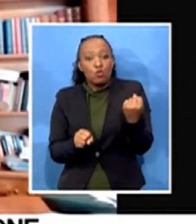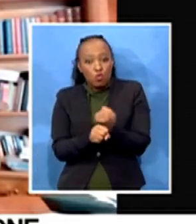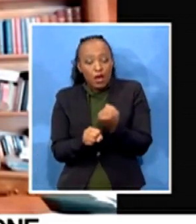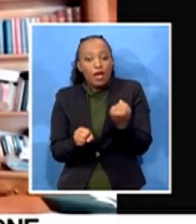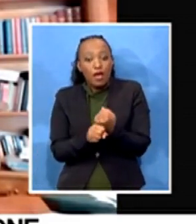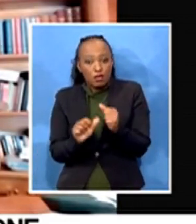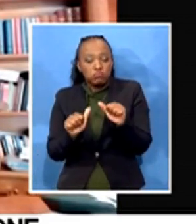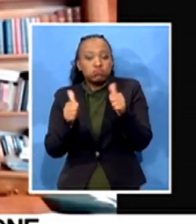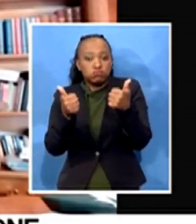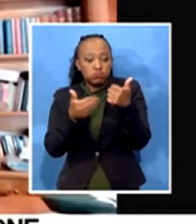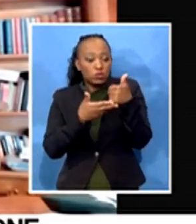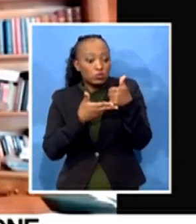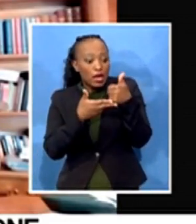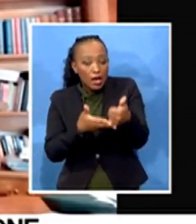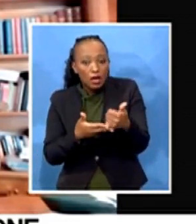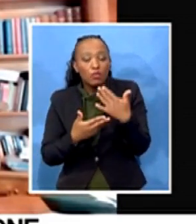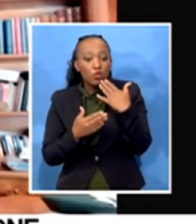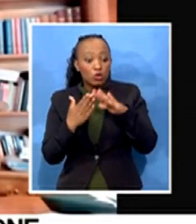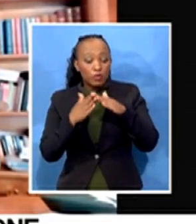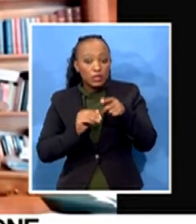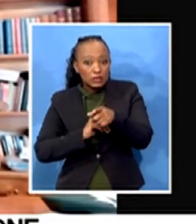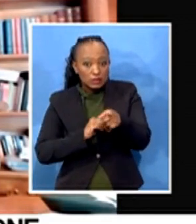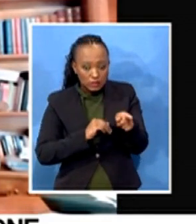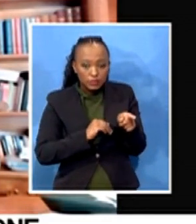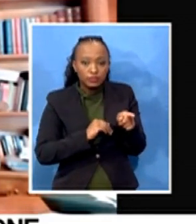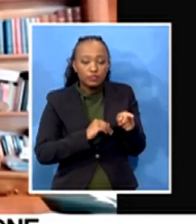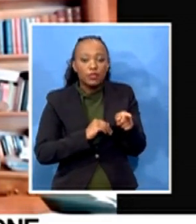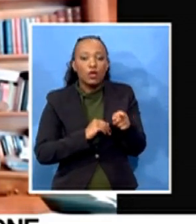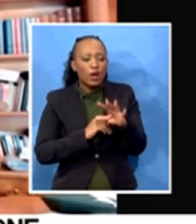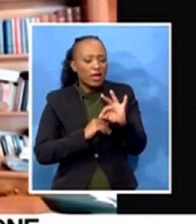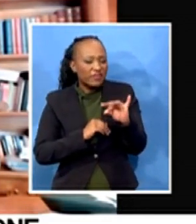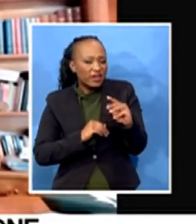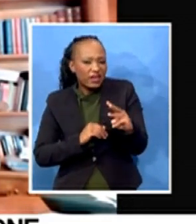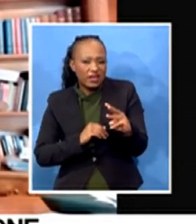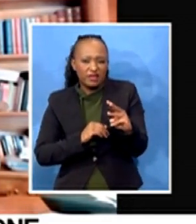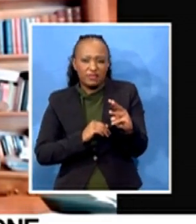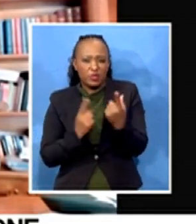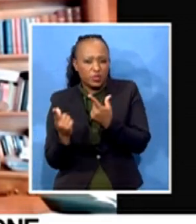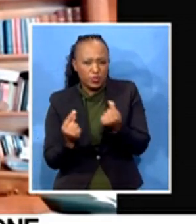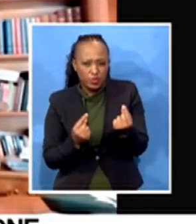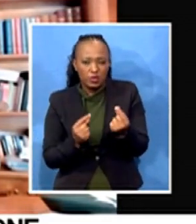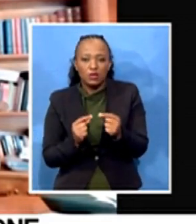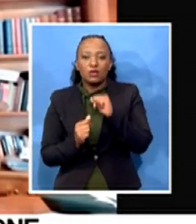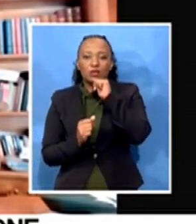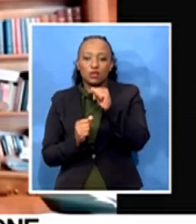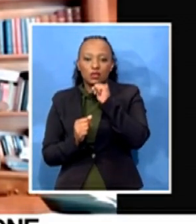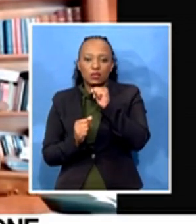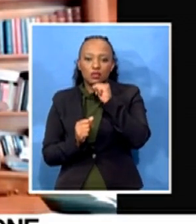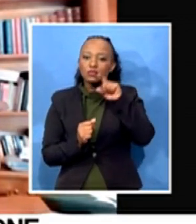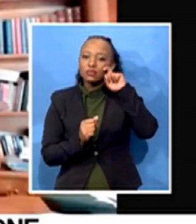citizens on a daily basis. Whether it is a grandmother who needs to go collect her